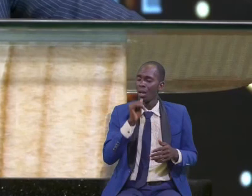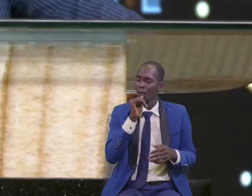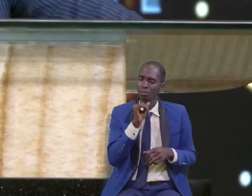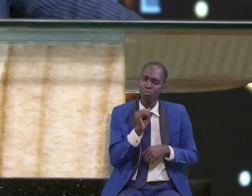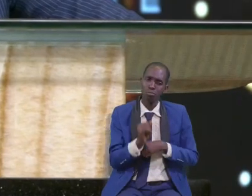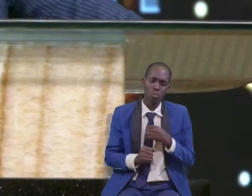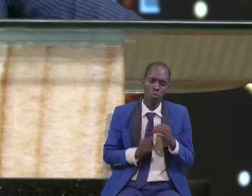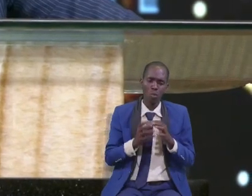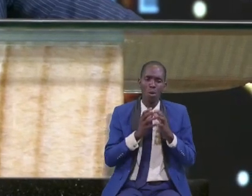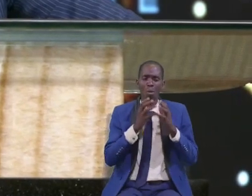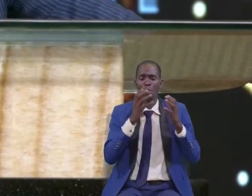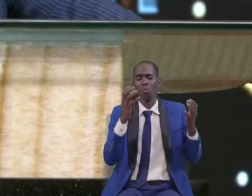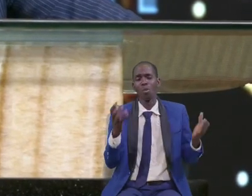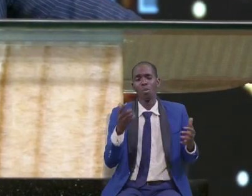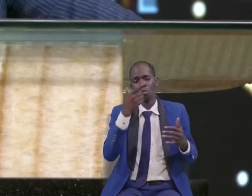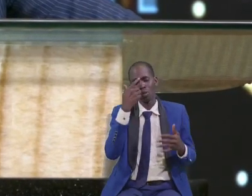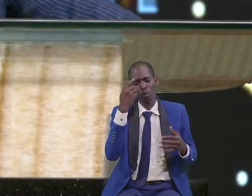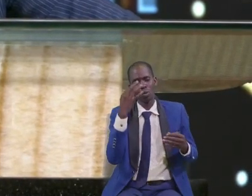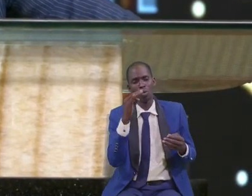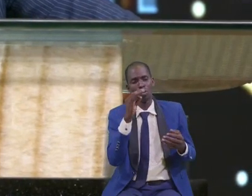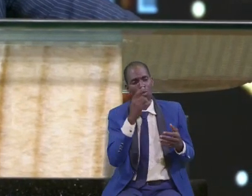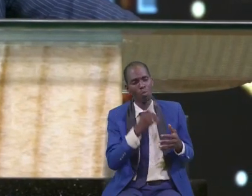because of that.